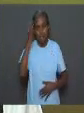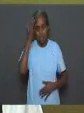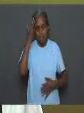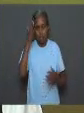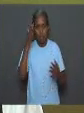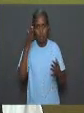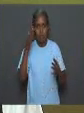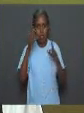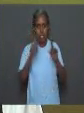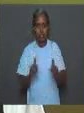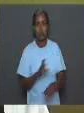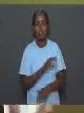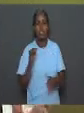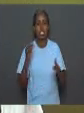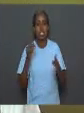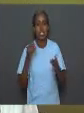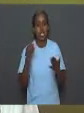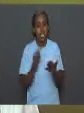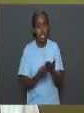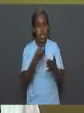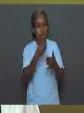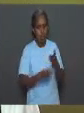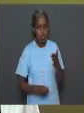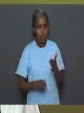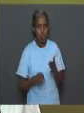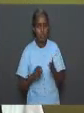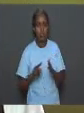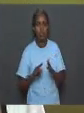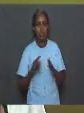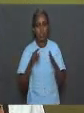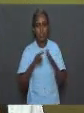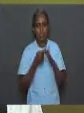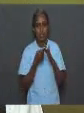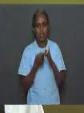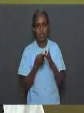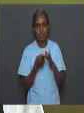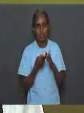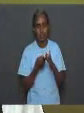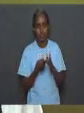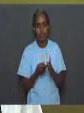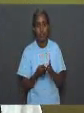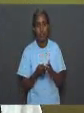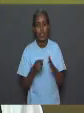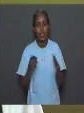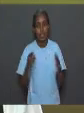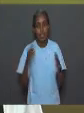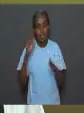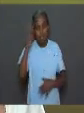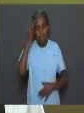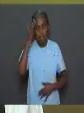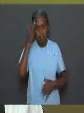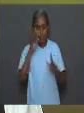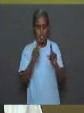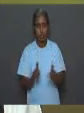their outcomes. Let us get started. A random experiment is